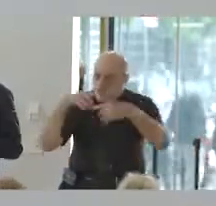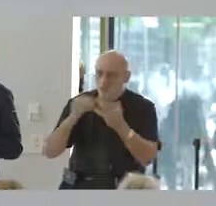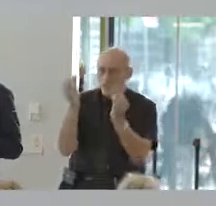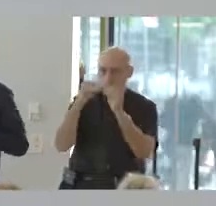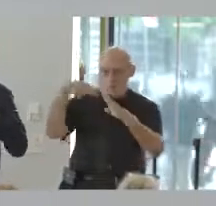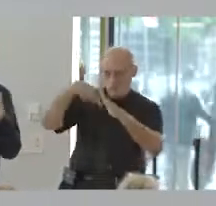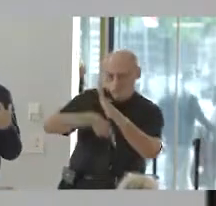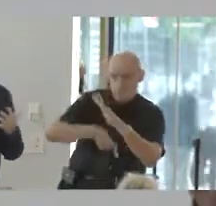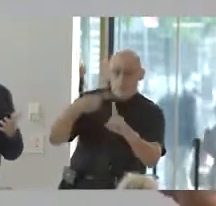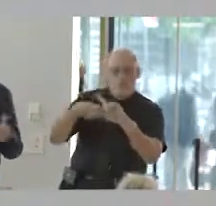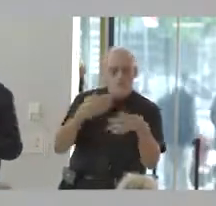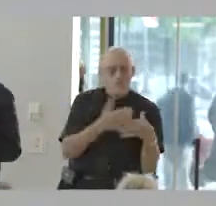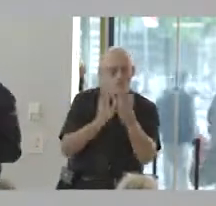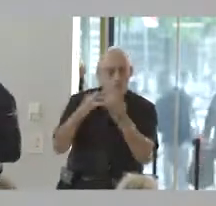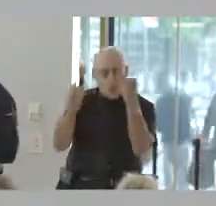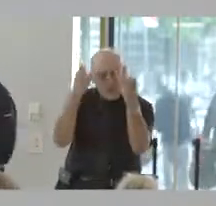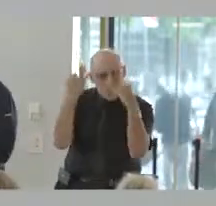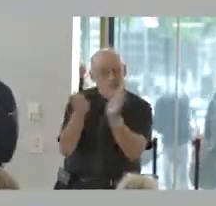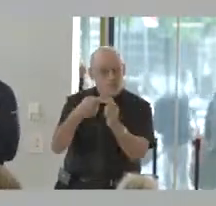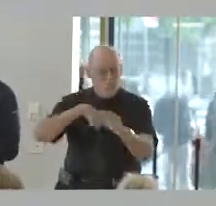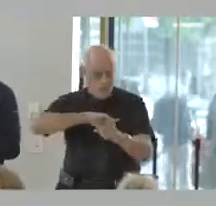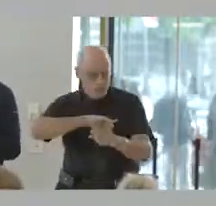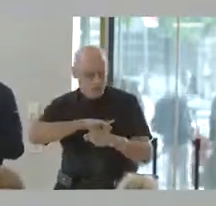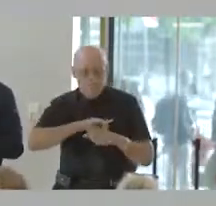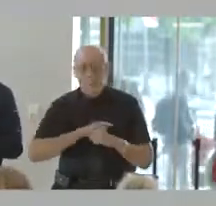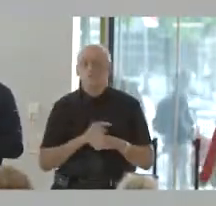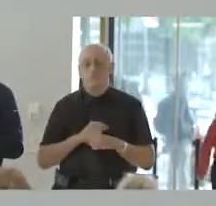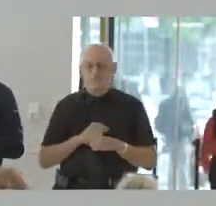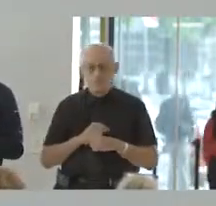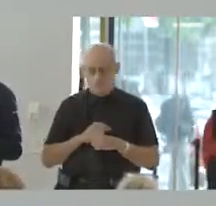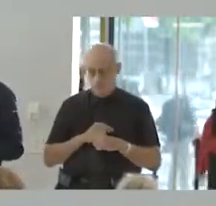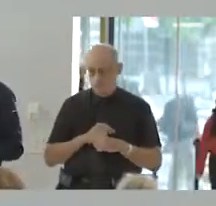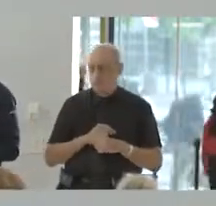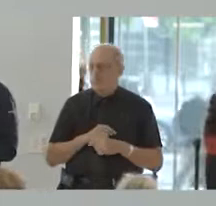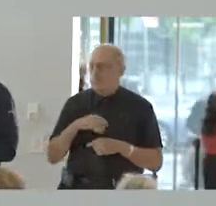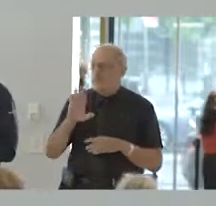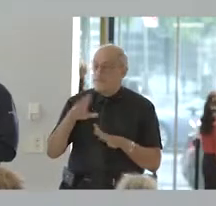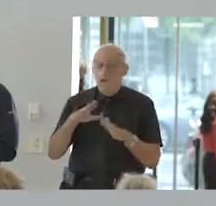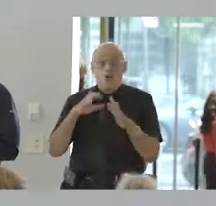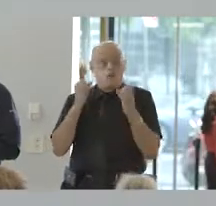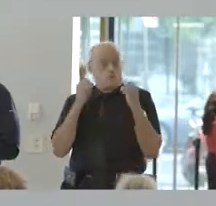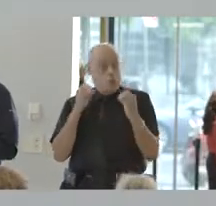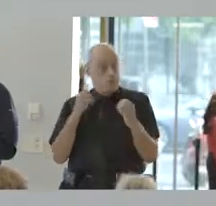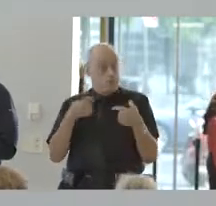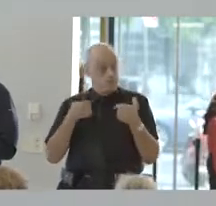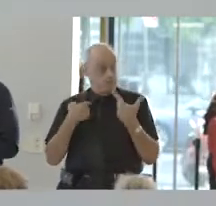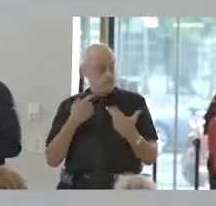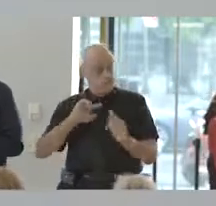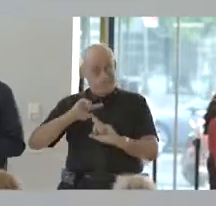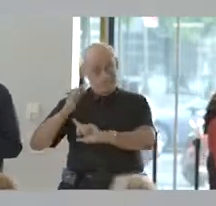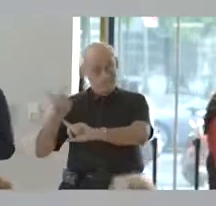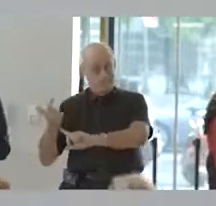more, and hopefully for sharing your ideas and your thoughts later this evening. And with that, I will turn